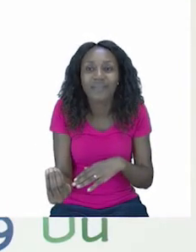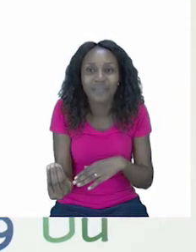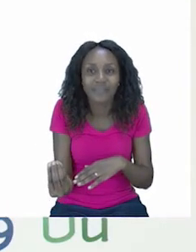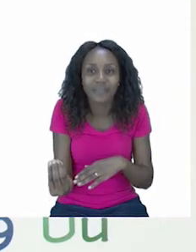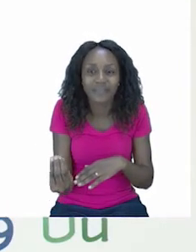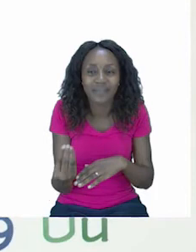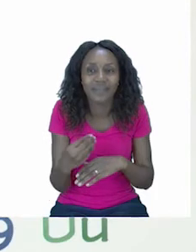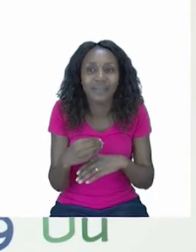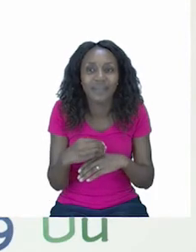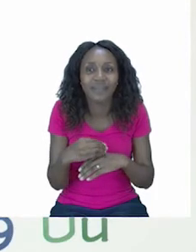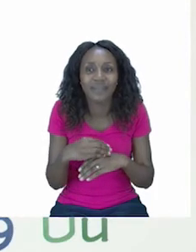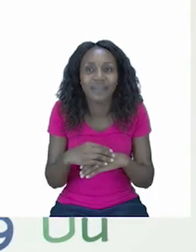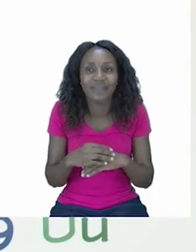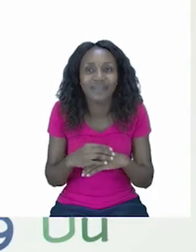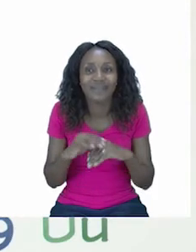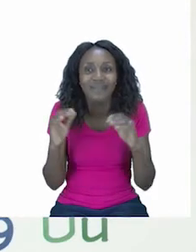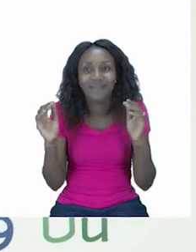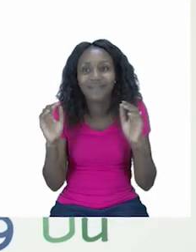Saturday.